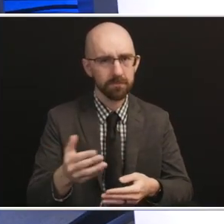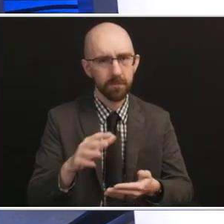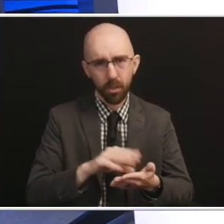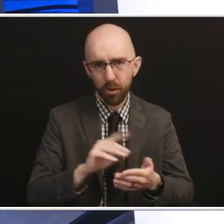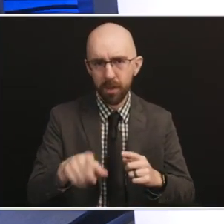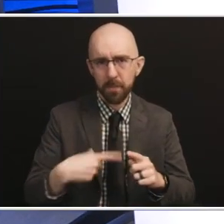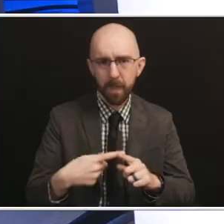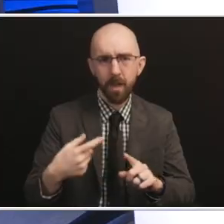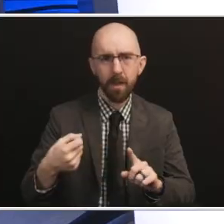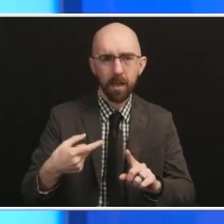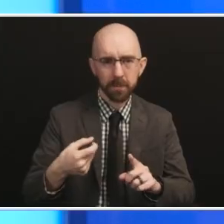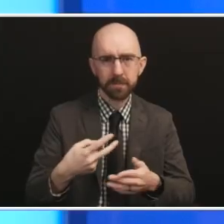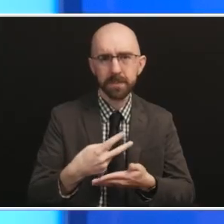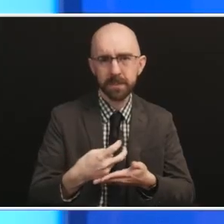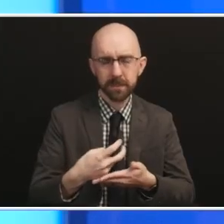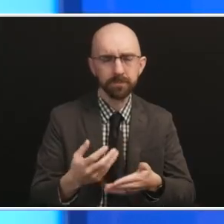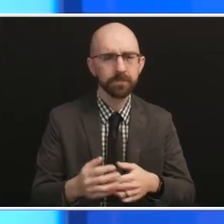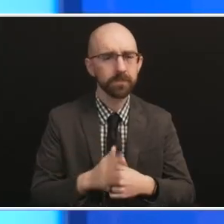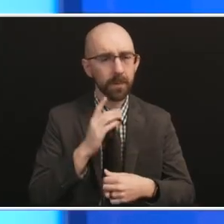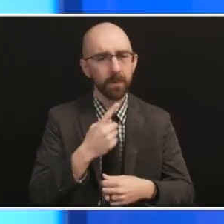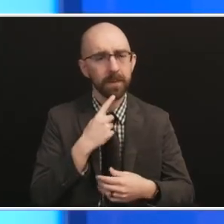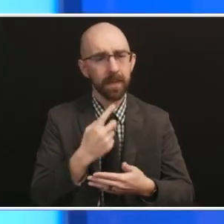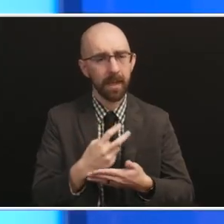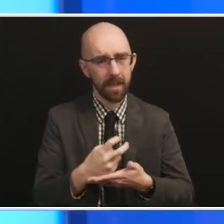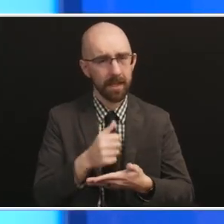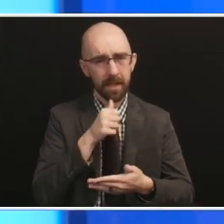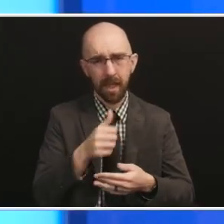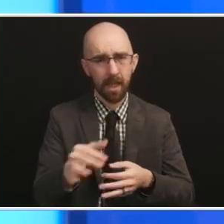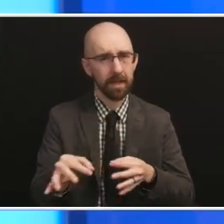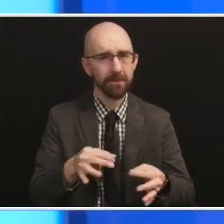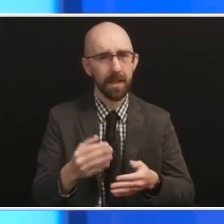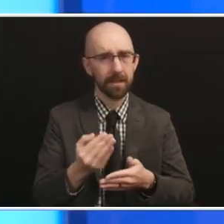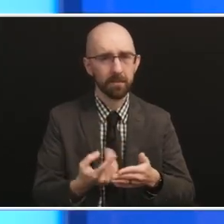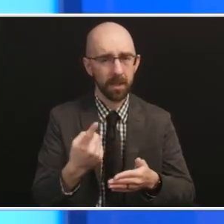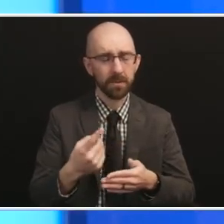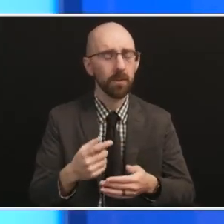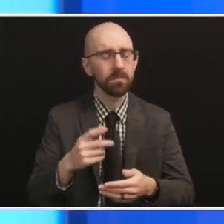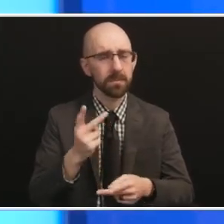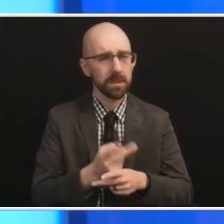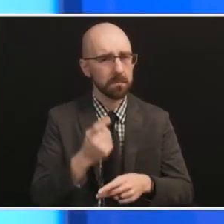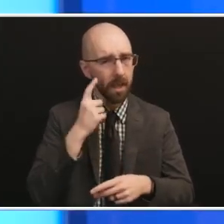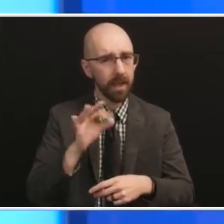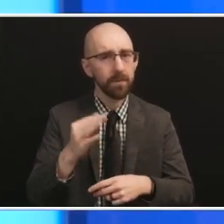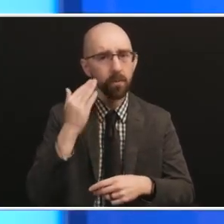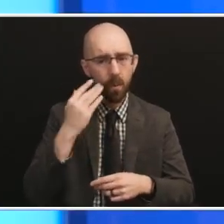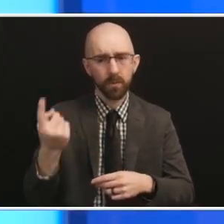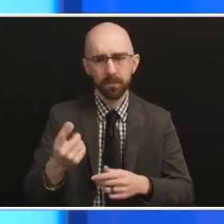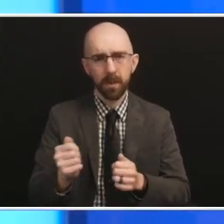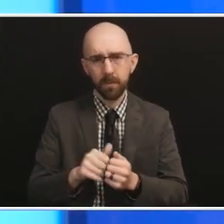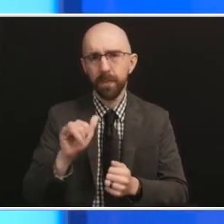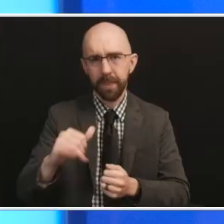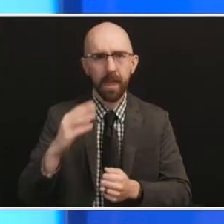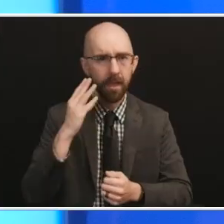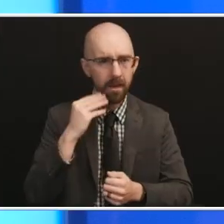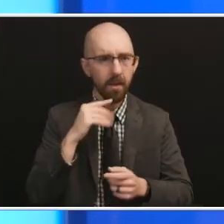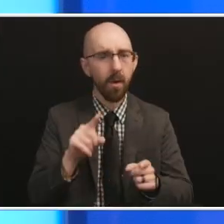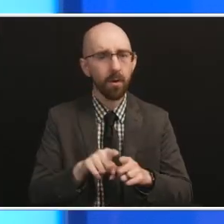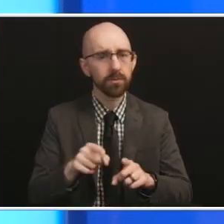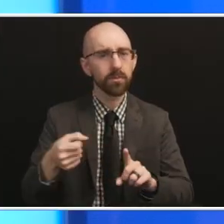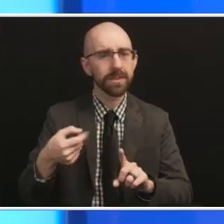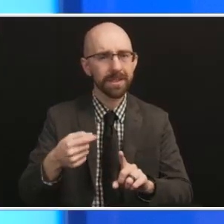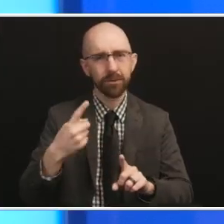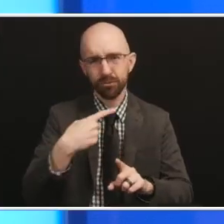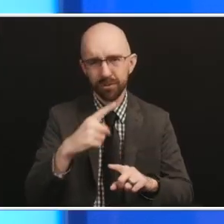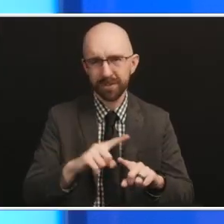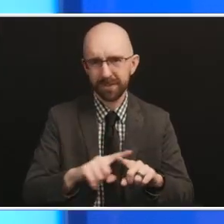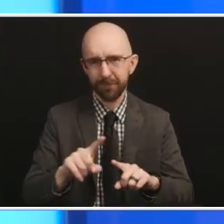epilepsy? I would say epilepsy doesn't define a person, so keep that in mind if you know someone with epilepsy. And then also seizures look different on different people. I